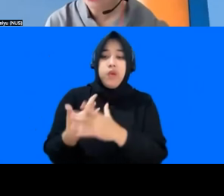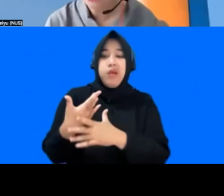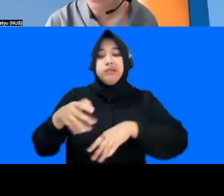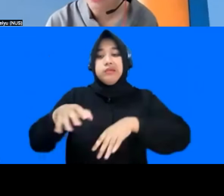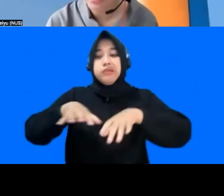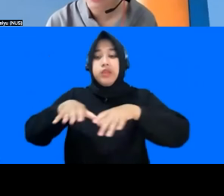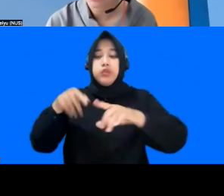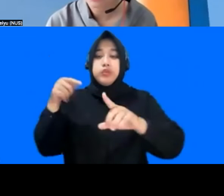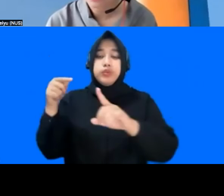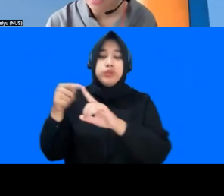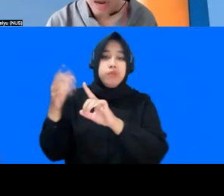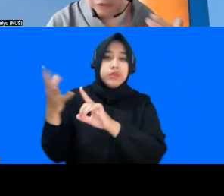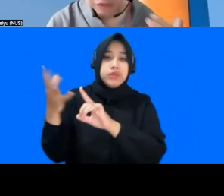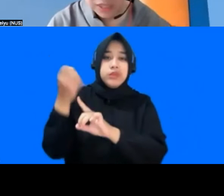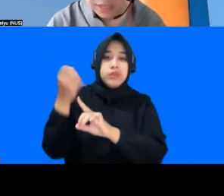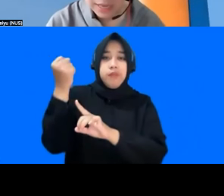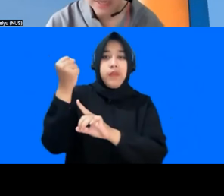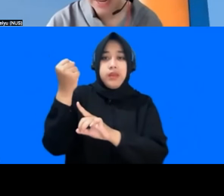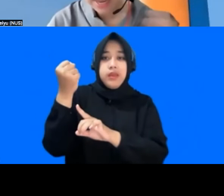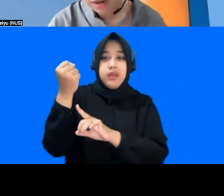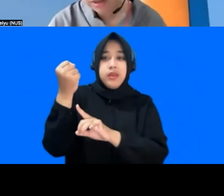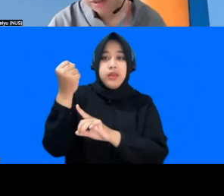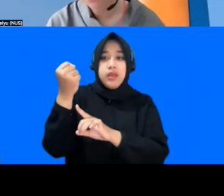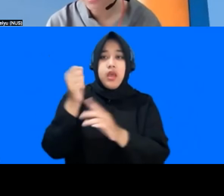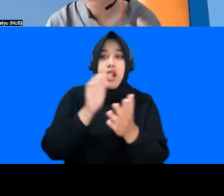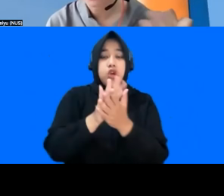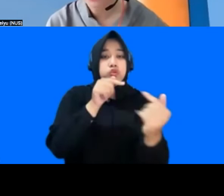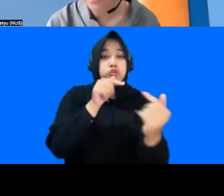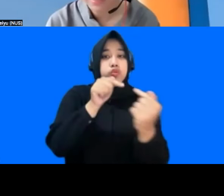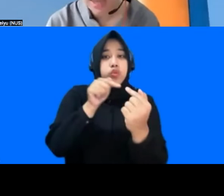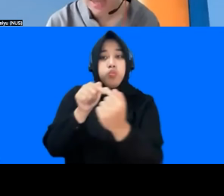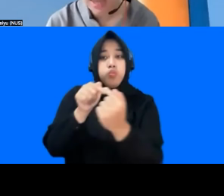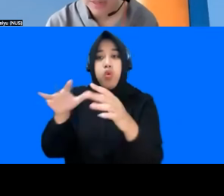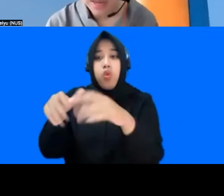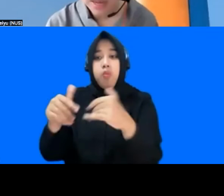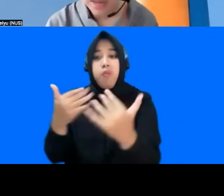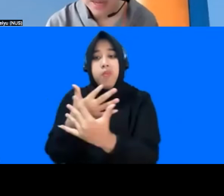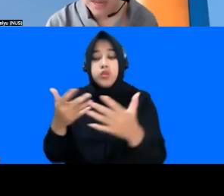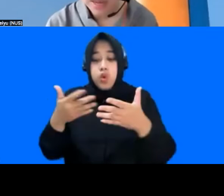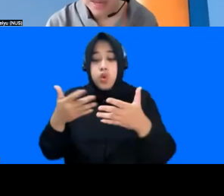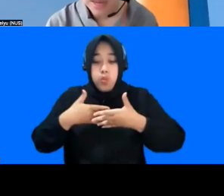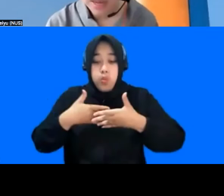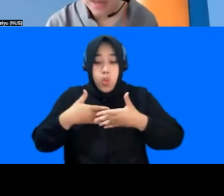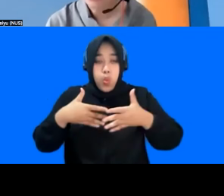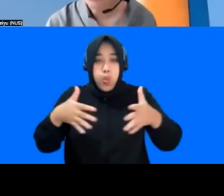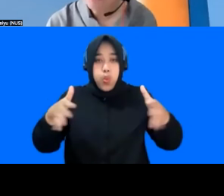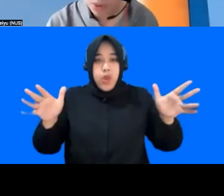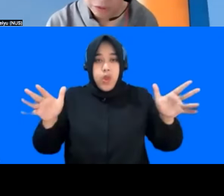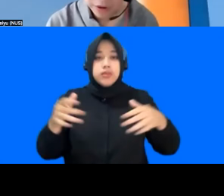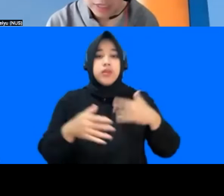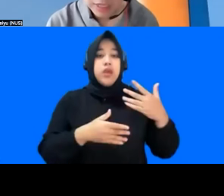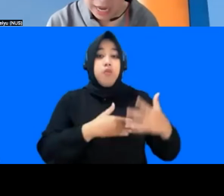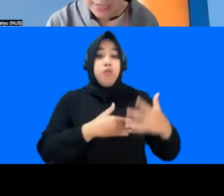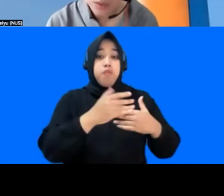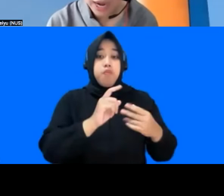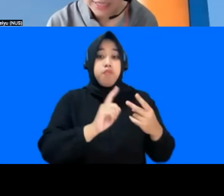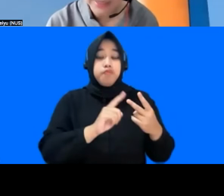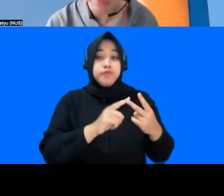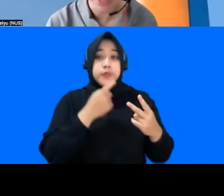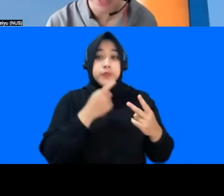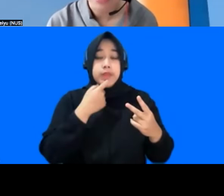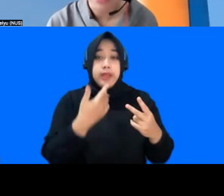larger society. After that, here comes our second step. Our second step would involve a